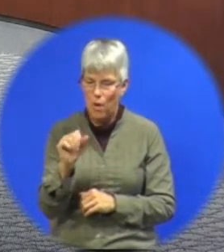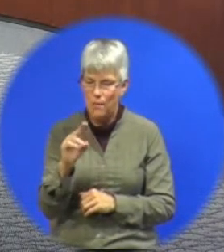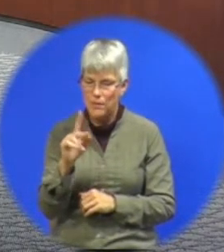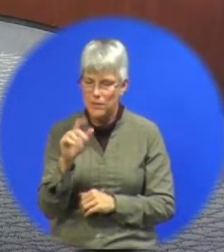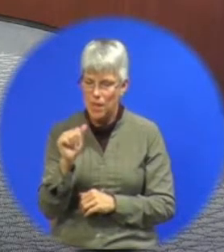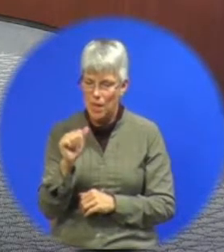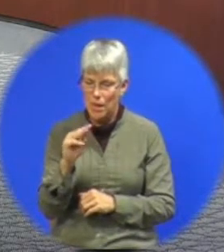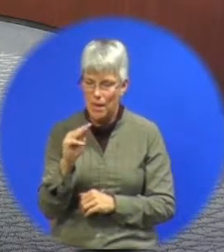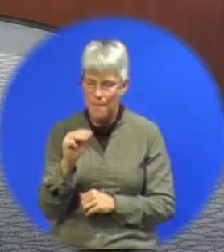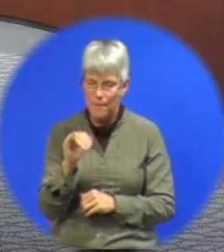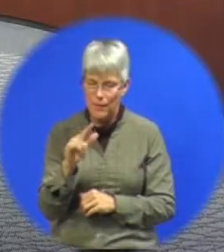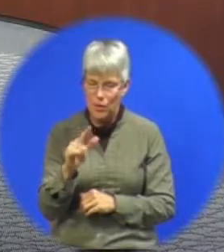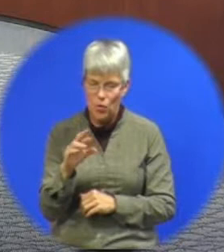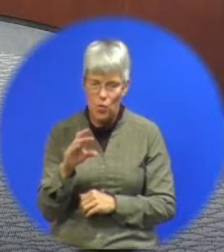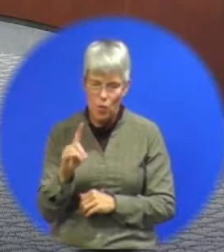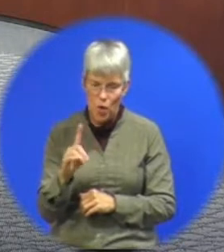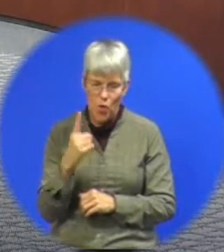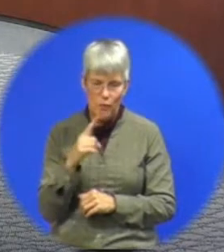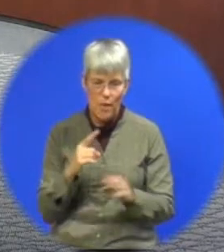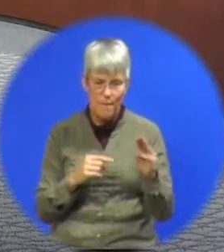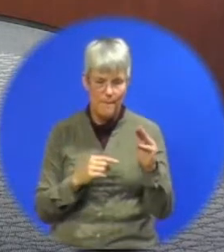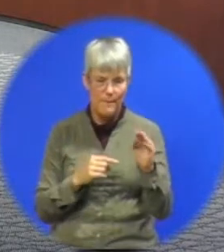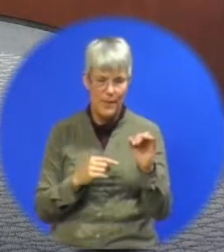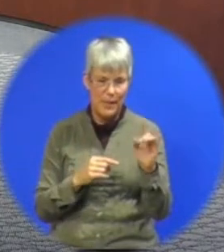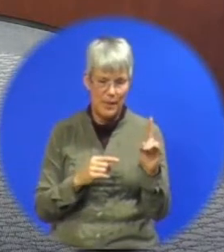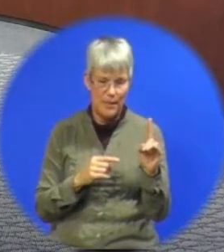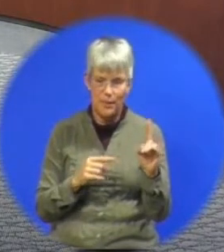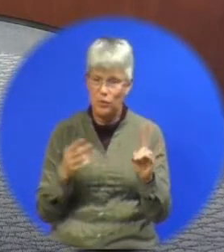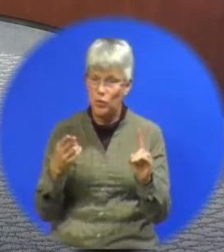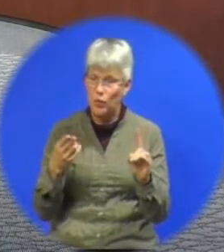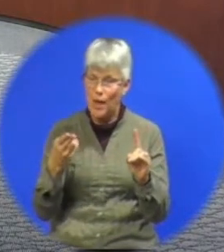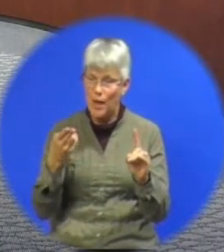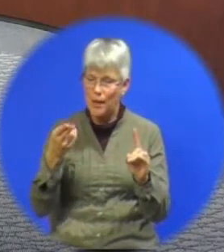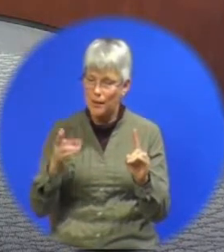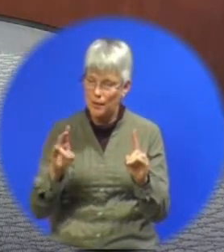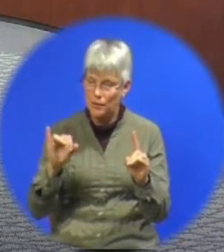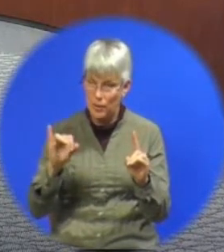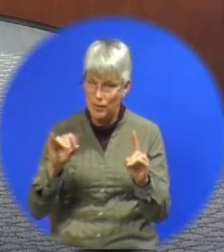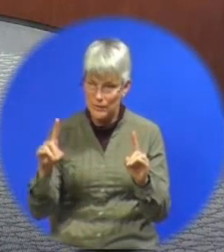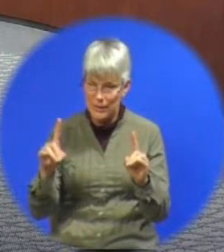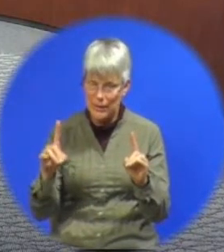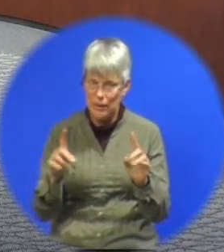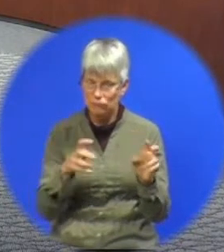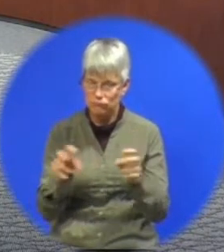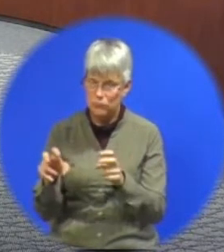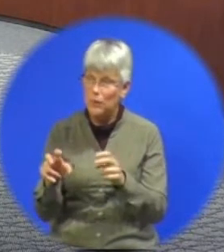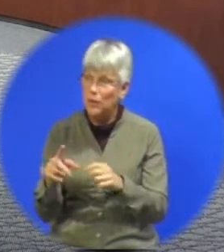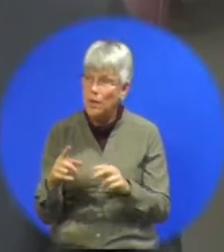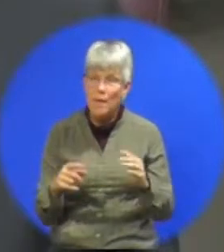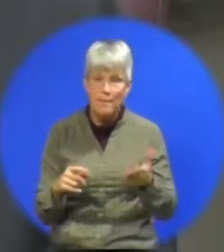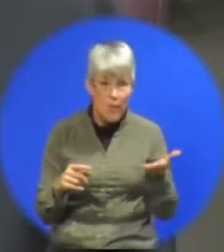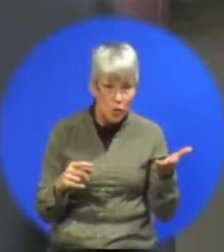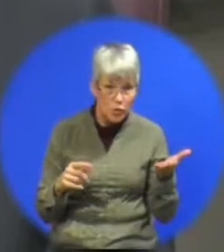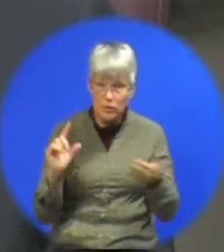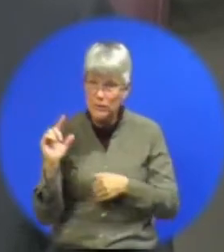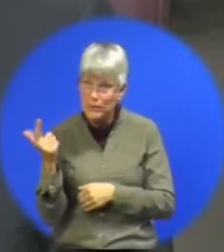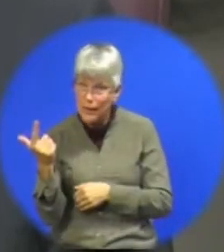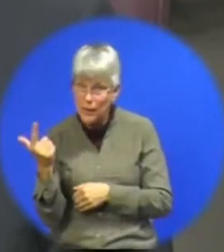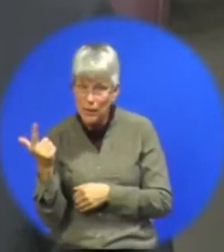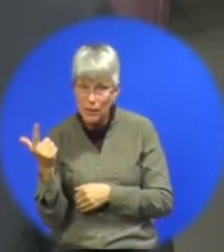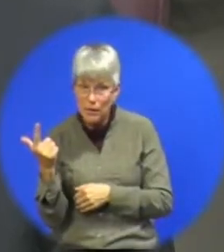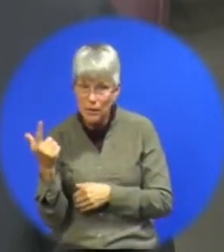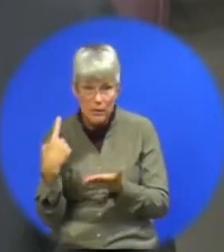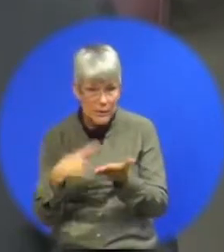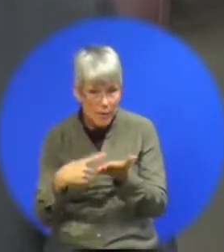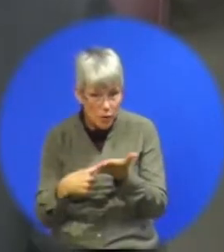Medium Intensity District MID to High Intensity District HID. I have a motion. Do I have a second? Second. Any